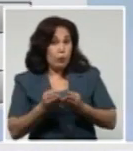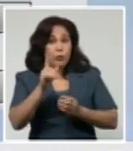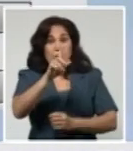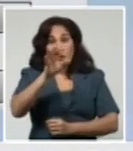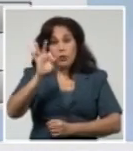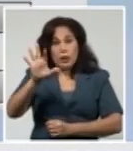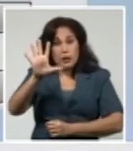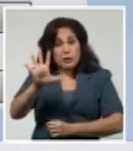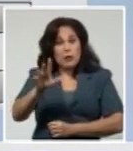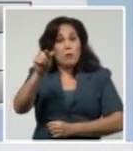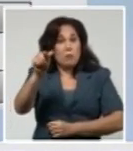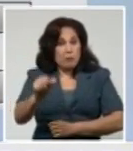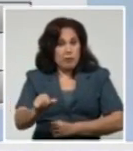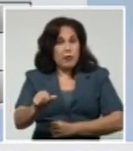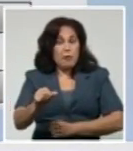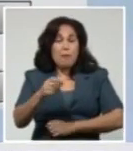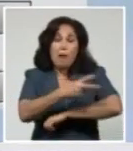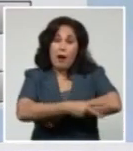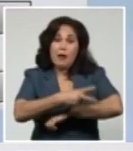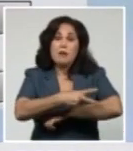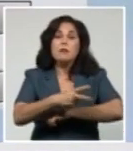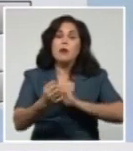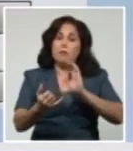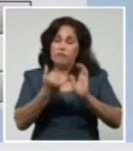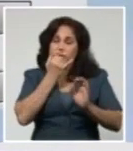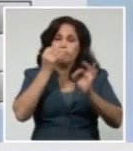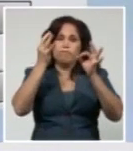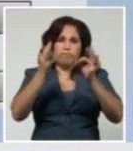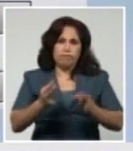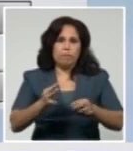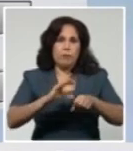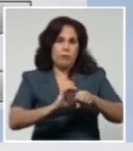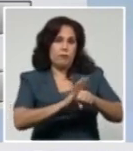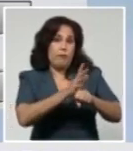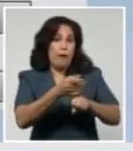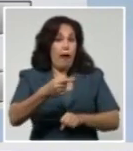countries. Yesterday,